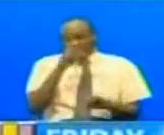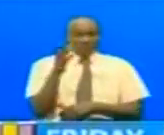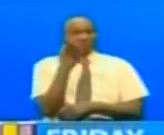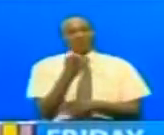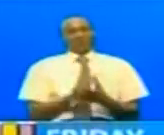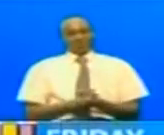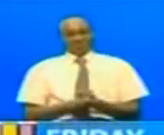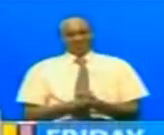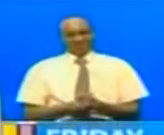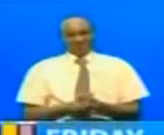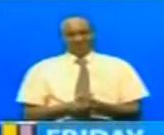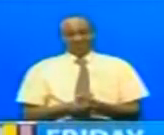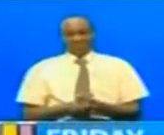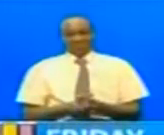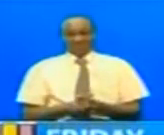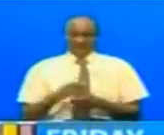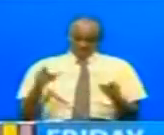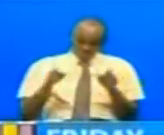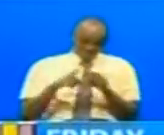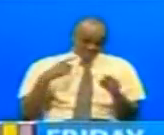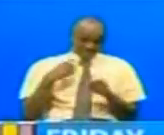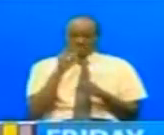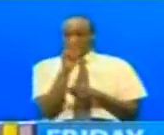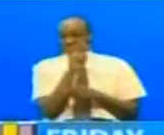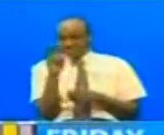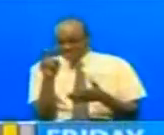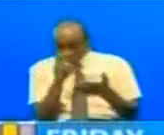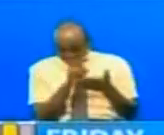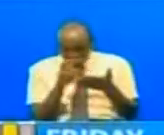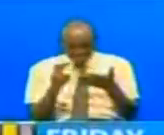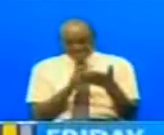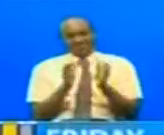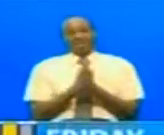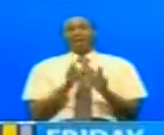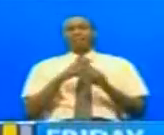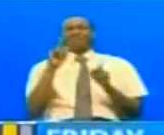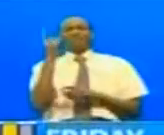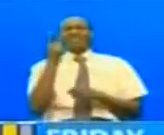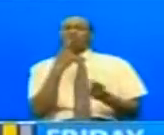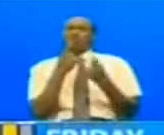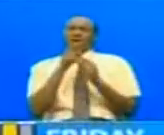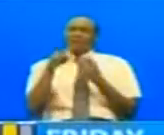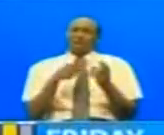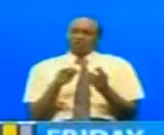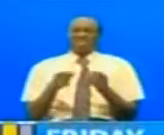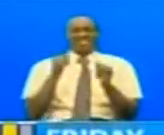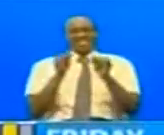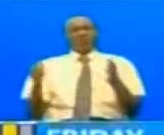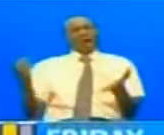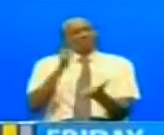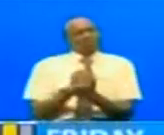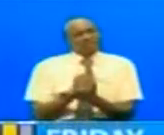in from you, and I'll be taking a look at them in just a short while. But I want us to talk about this new appointment. First